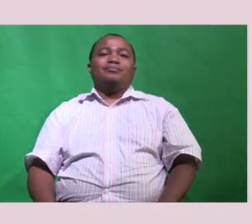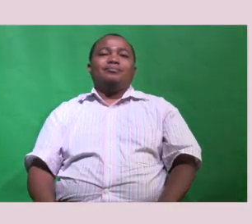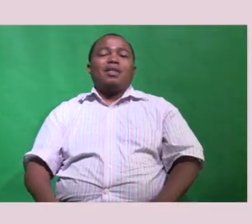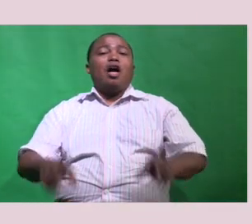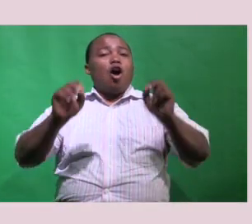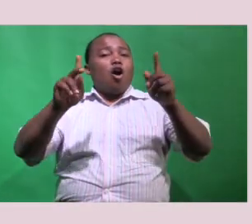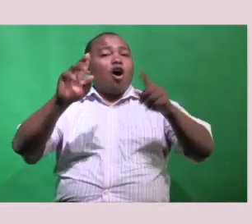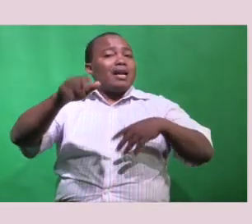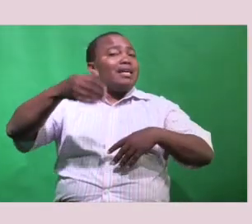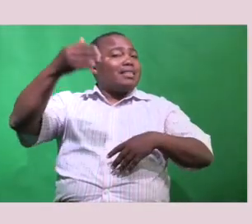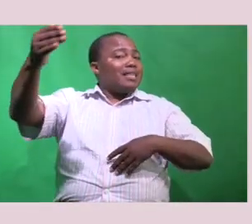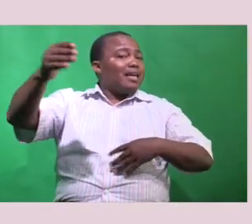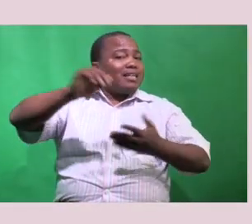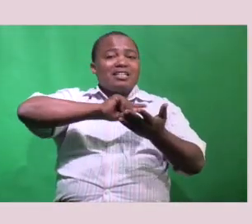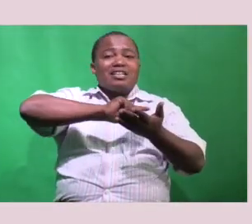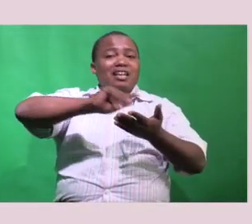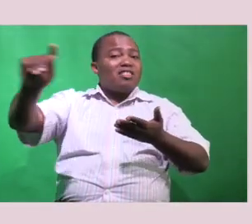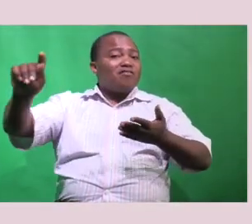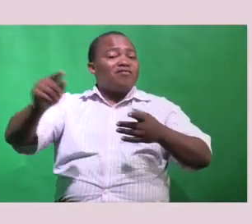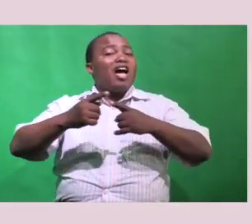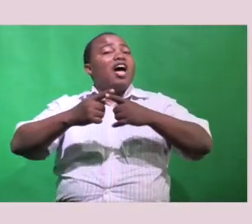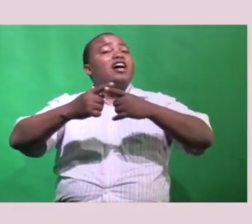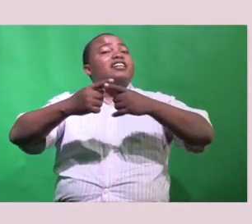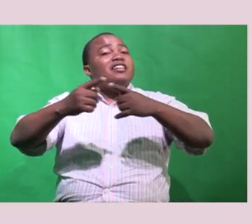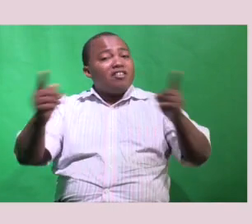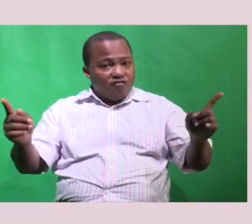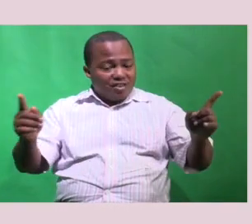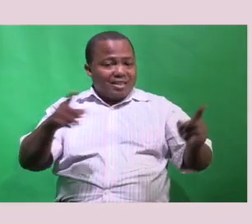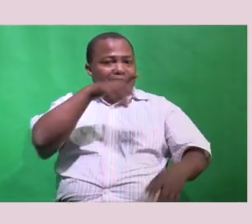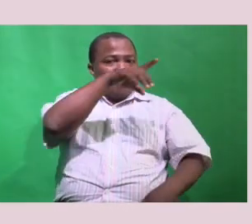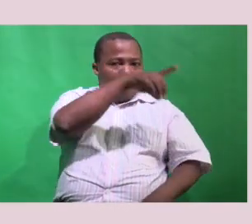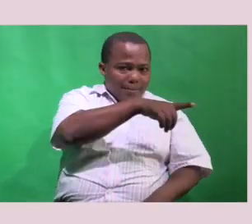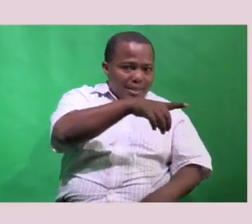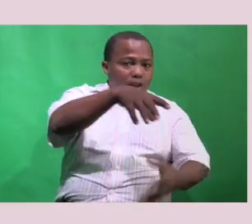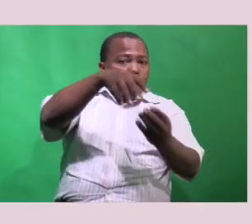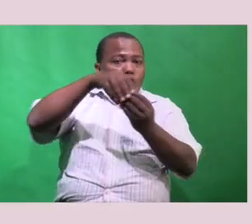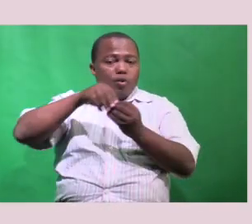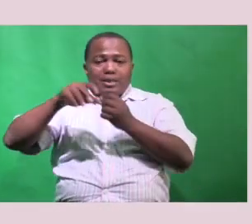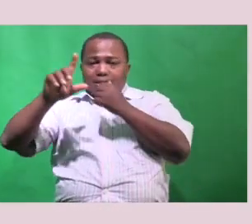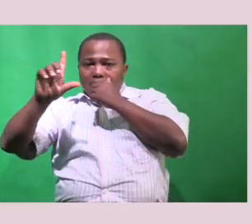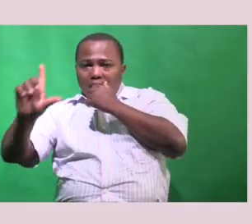Then transfer the difference to P and L account.